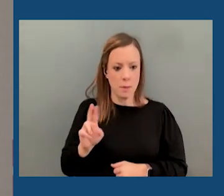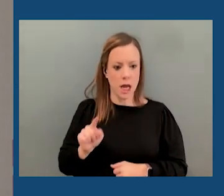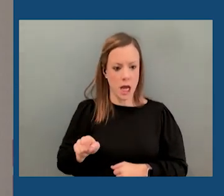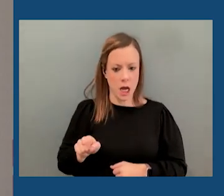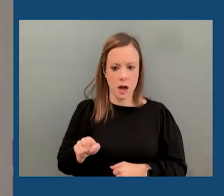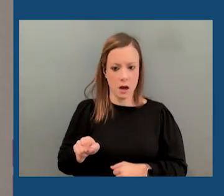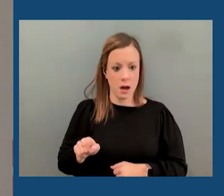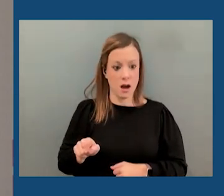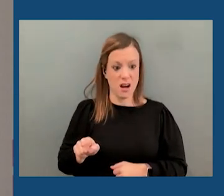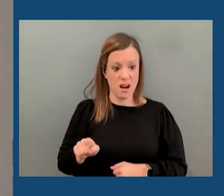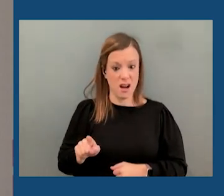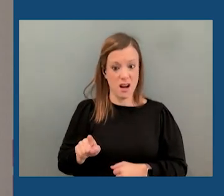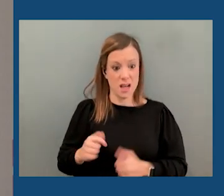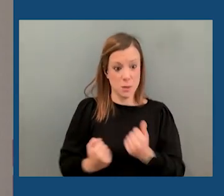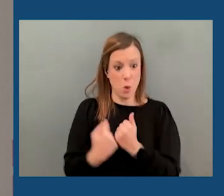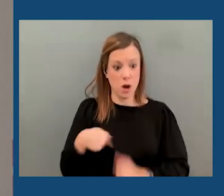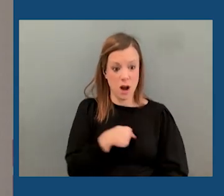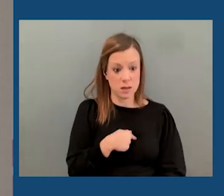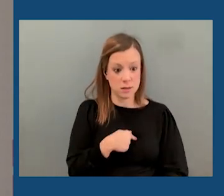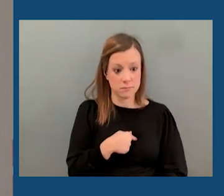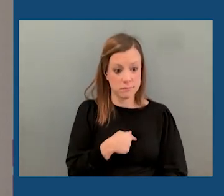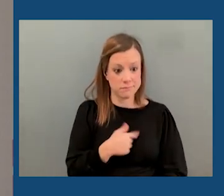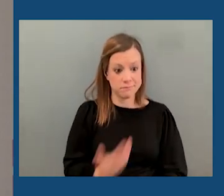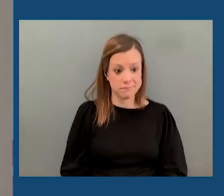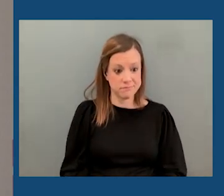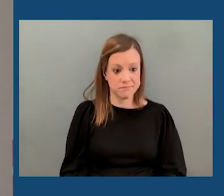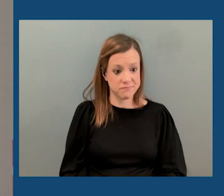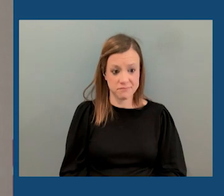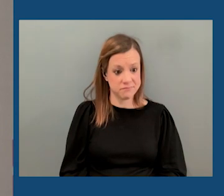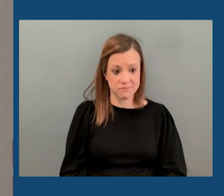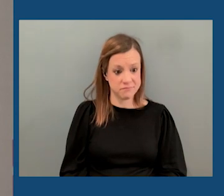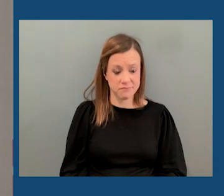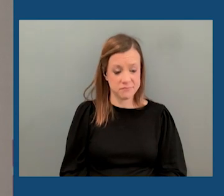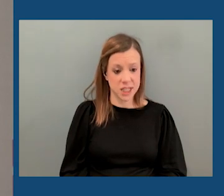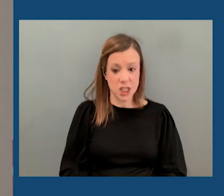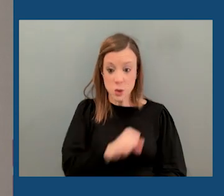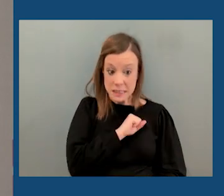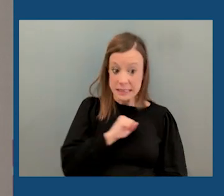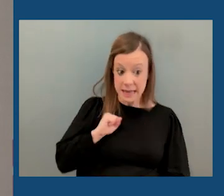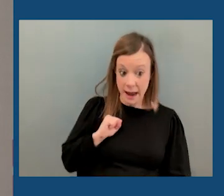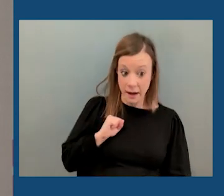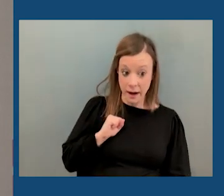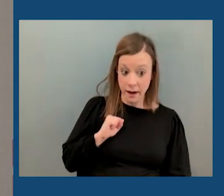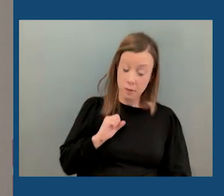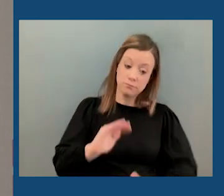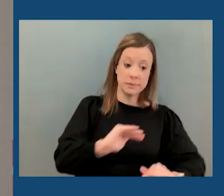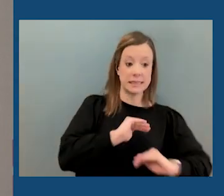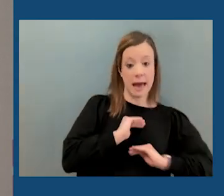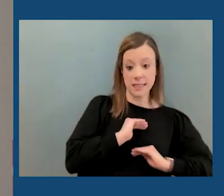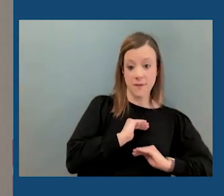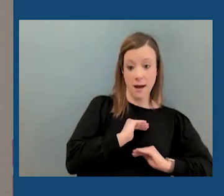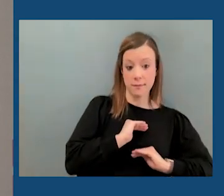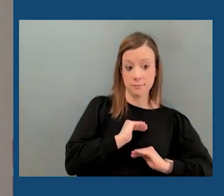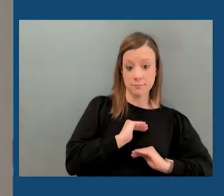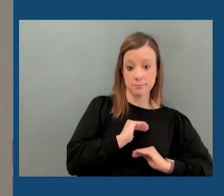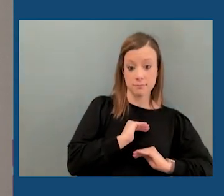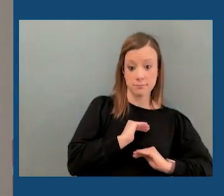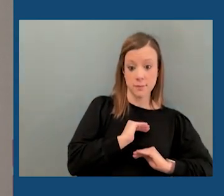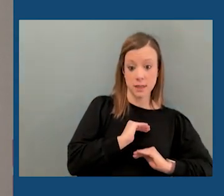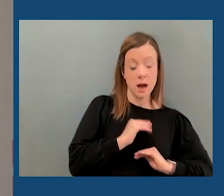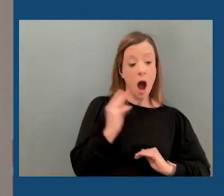That's where we are. So the Senate was happy, as usual on Monday, to